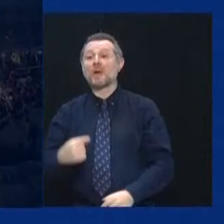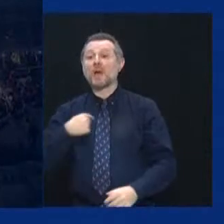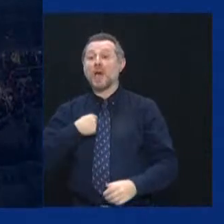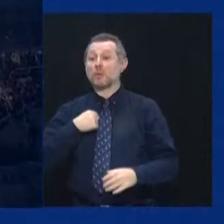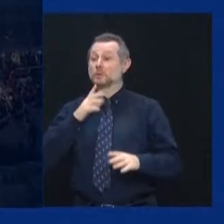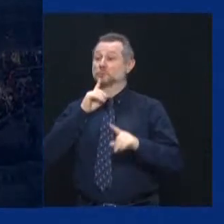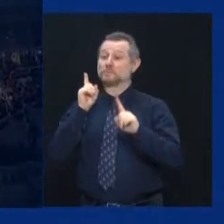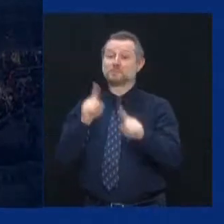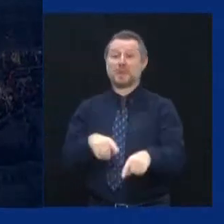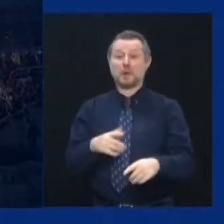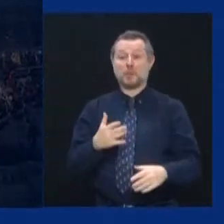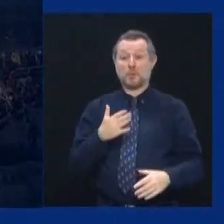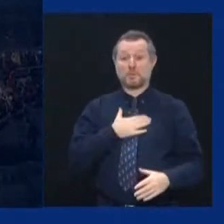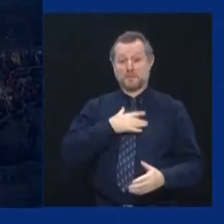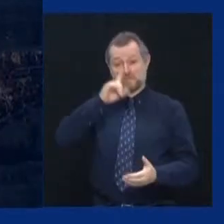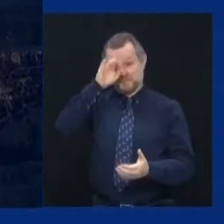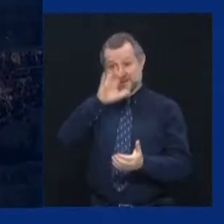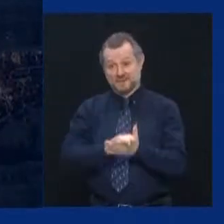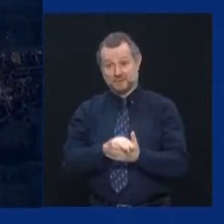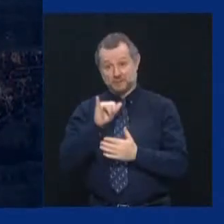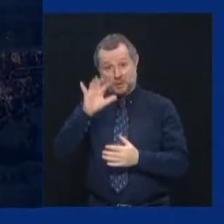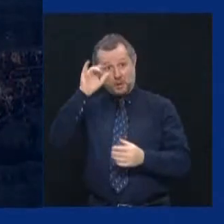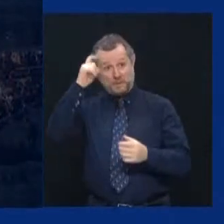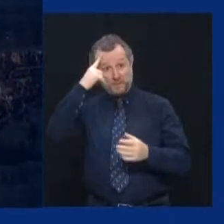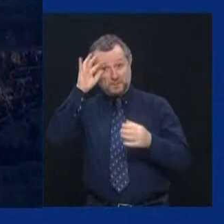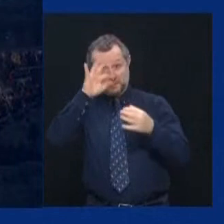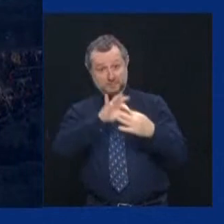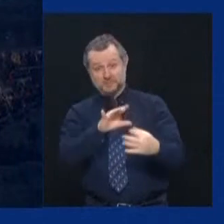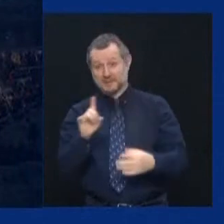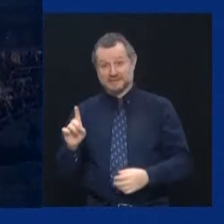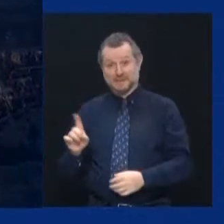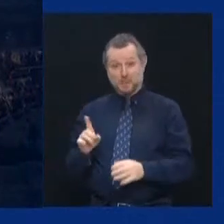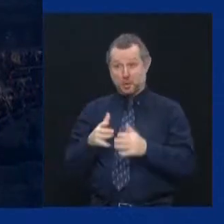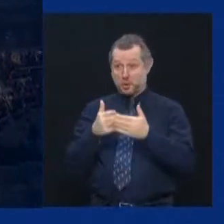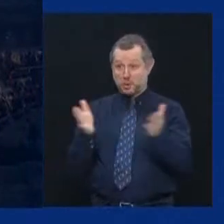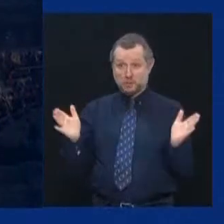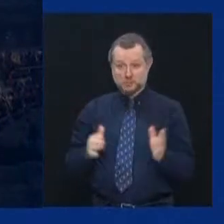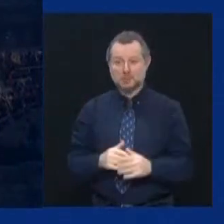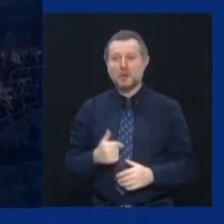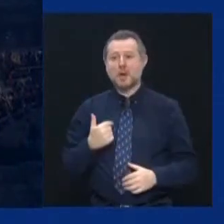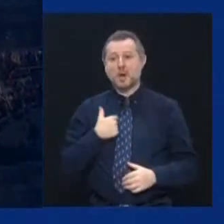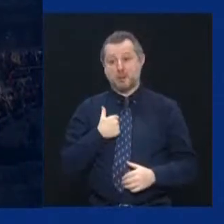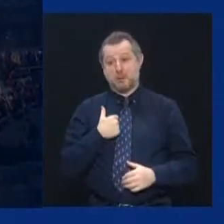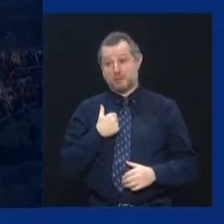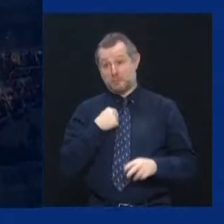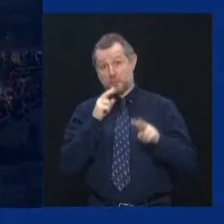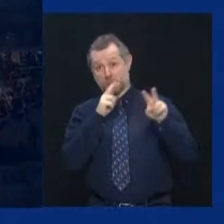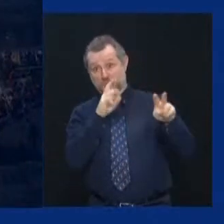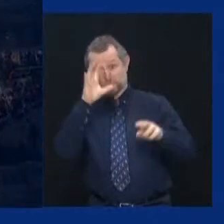we believe about government and democracy. I believe President Trump should resign.